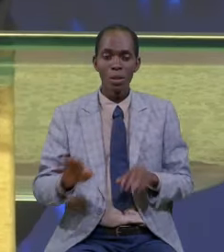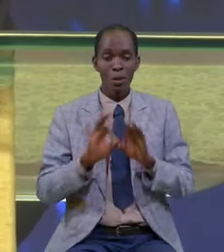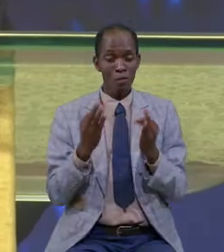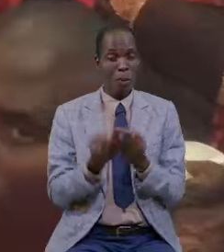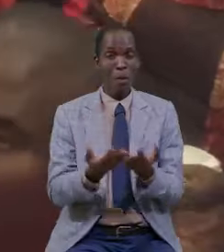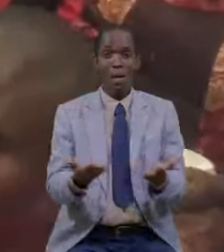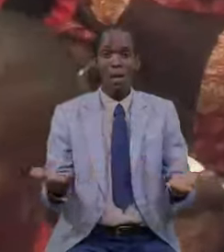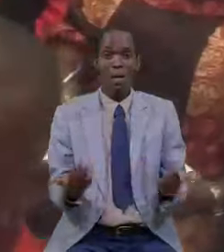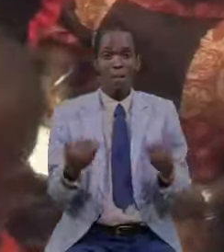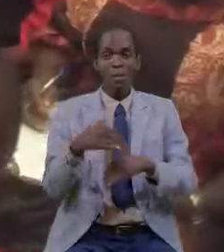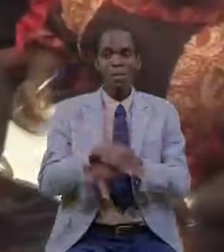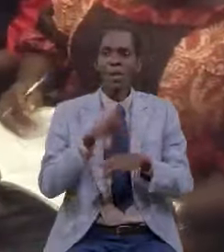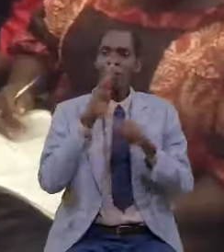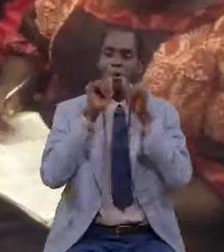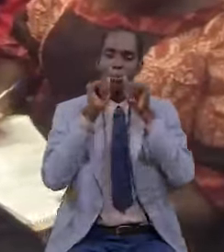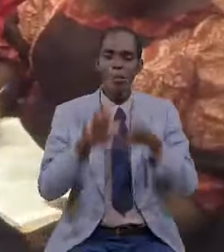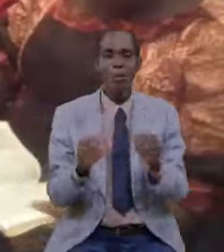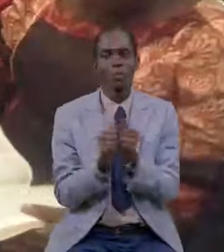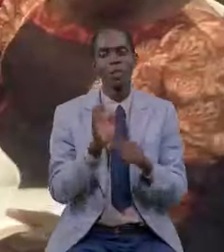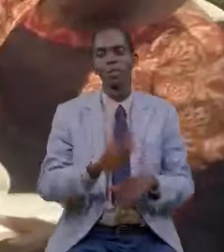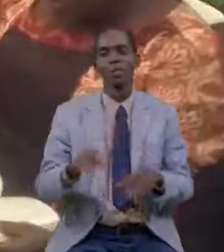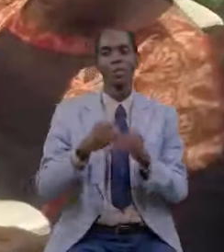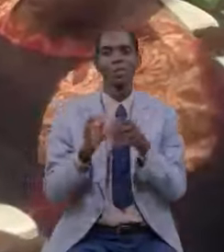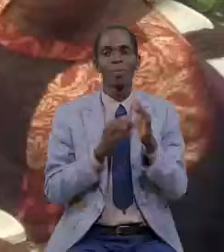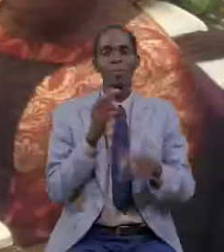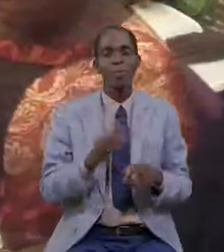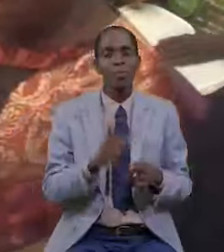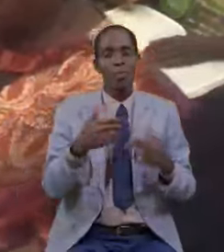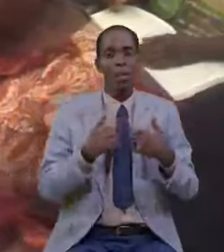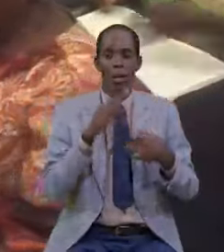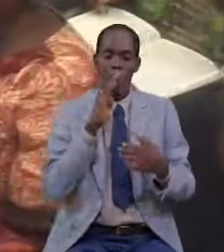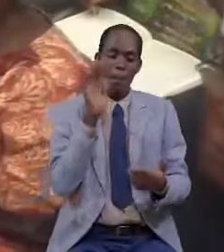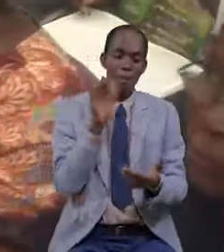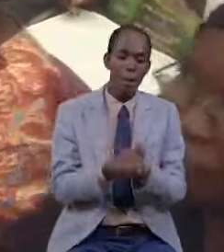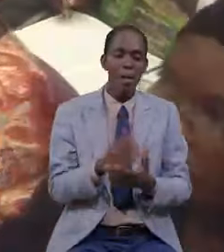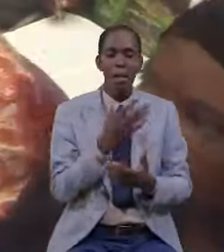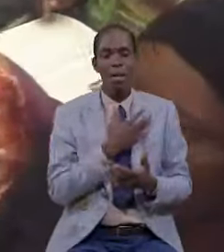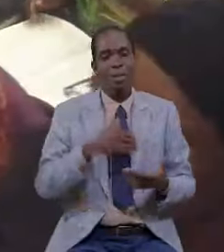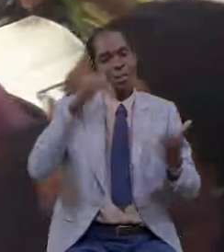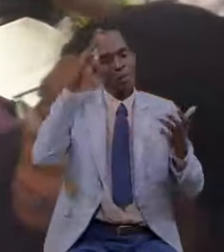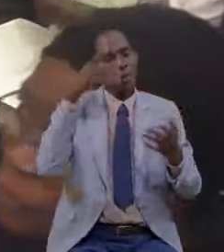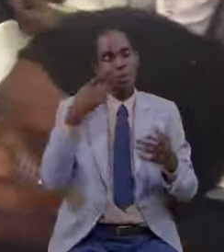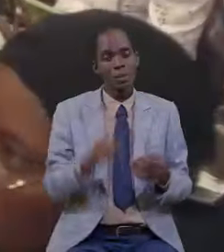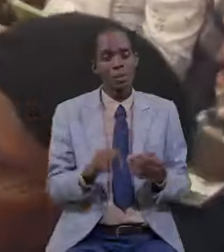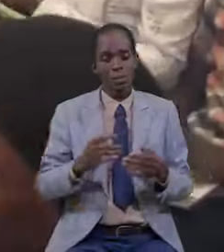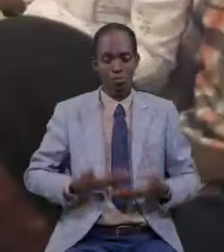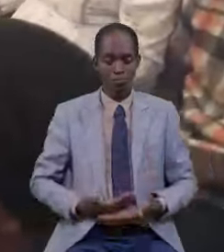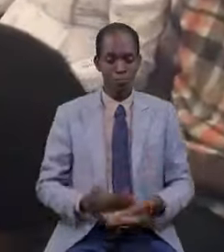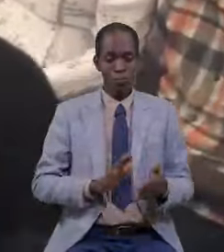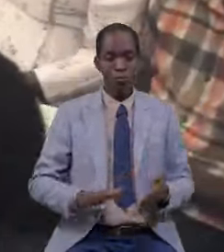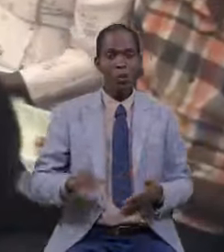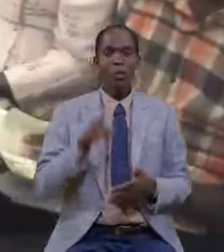tonight, be blessed with children. You have been married and you are looking for the fruit of the womb tonight, be blessed with